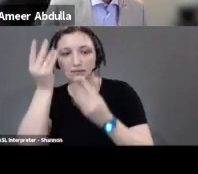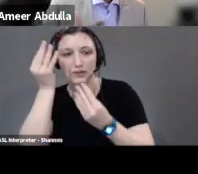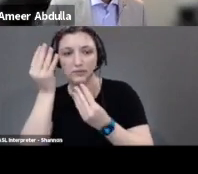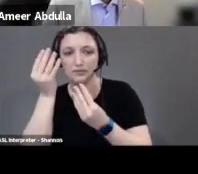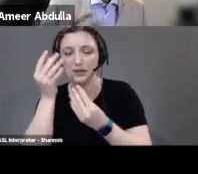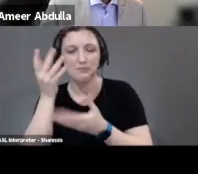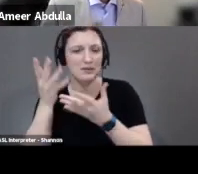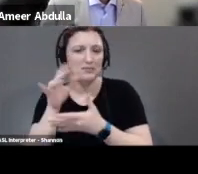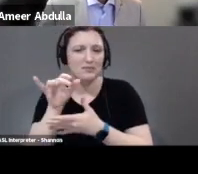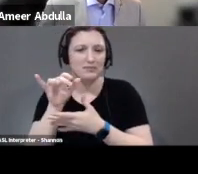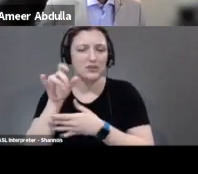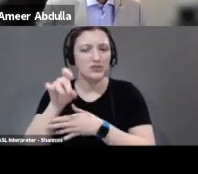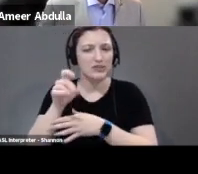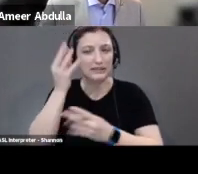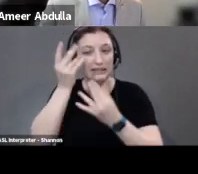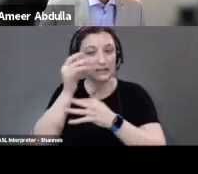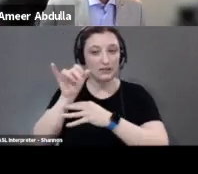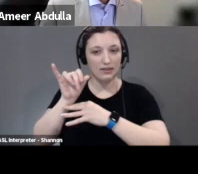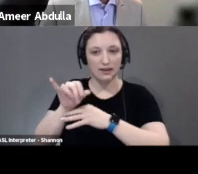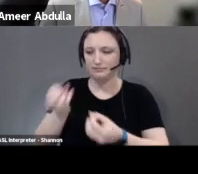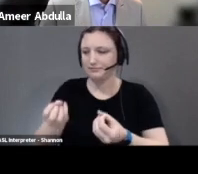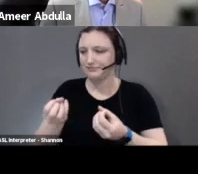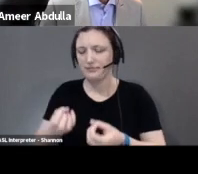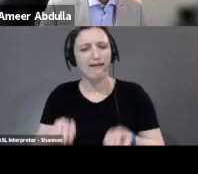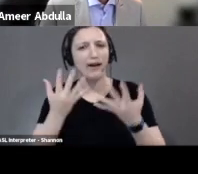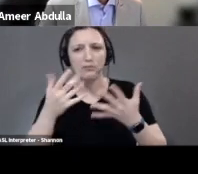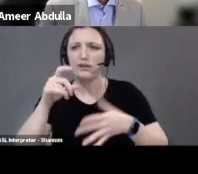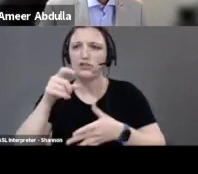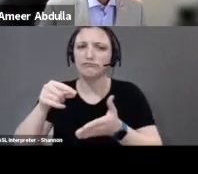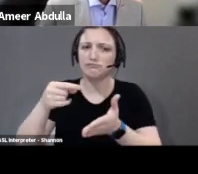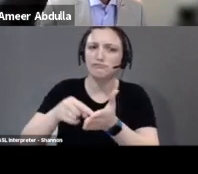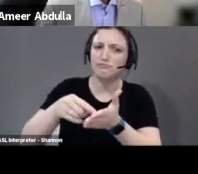you're deciding, well, how much of a number, how much compensation should you take?